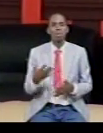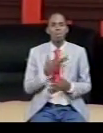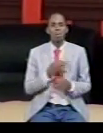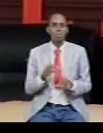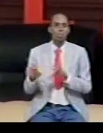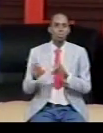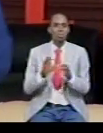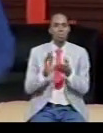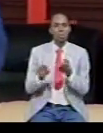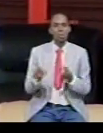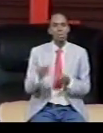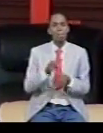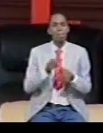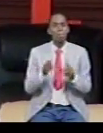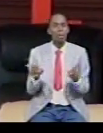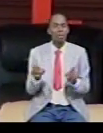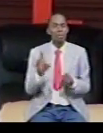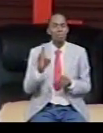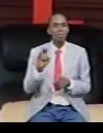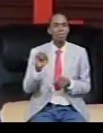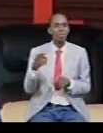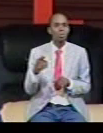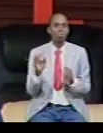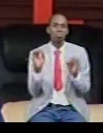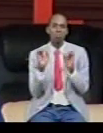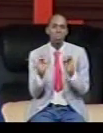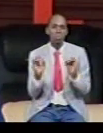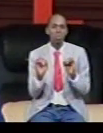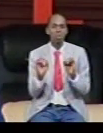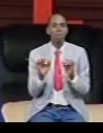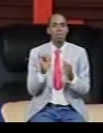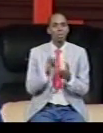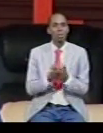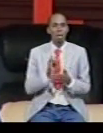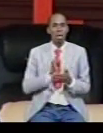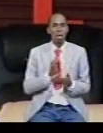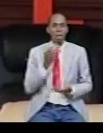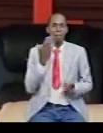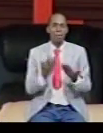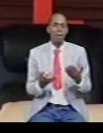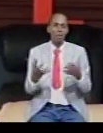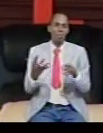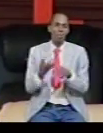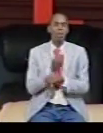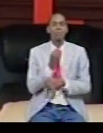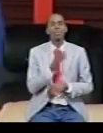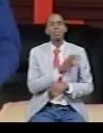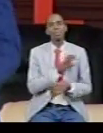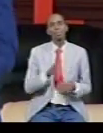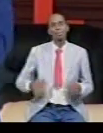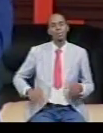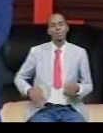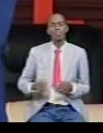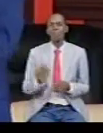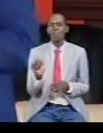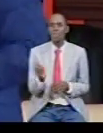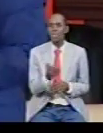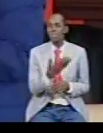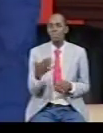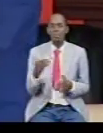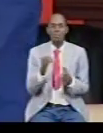them or dung, that I may win Christ. Anything